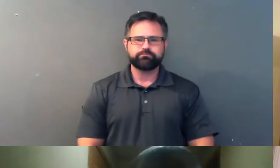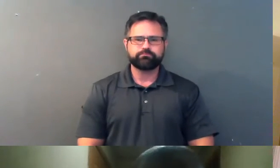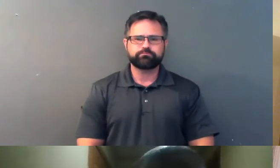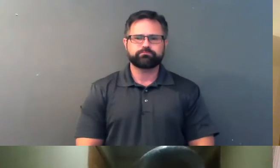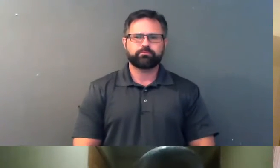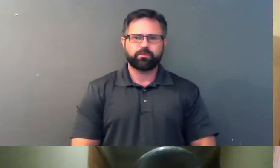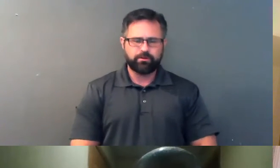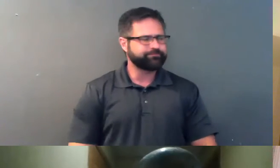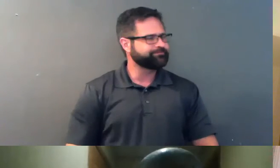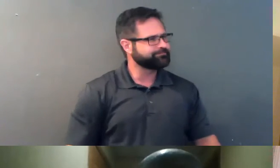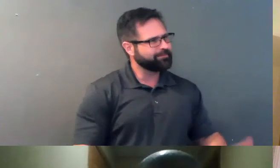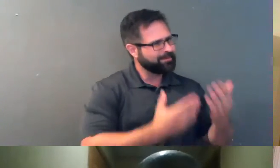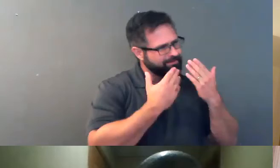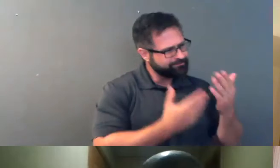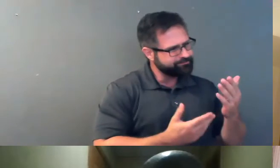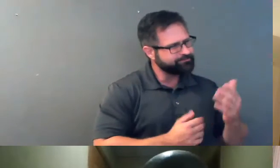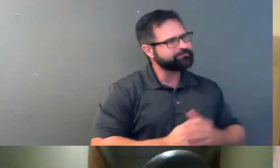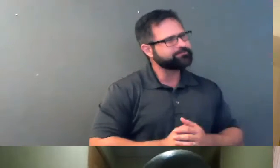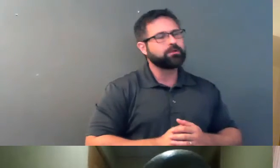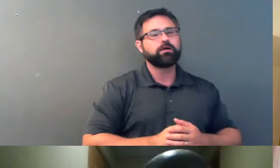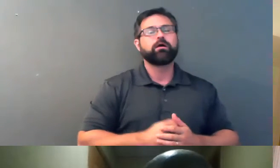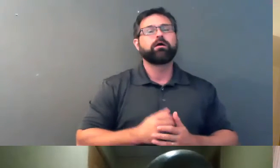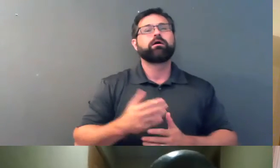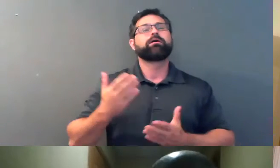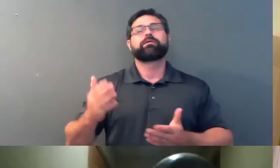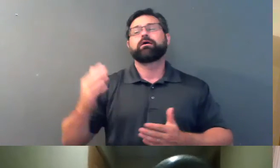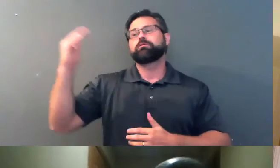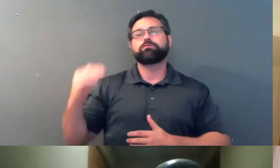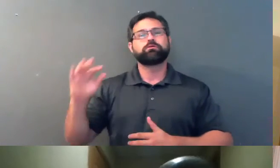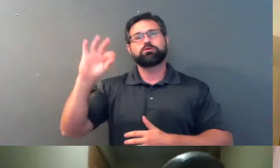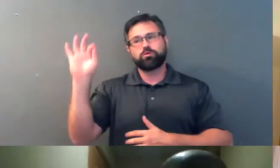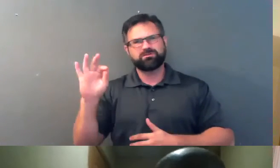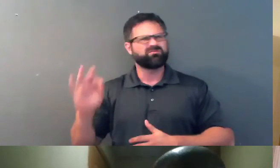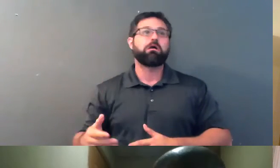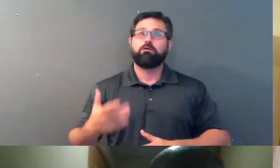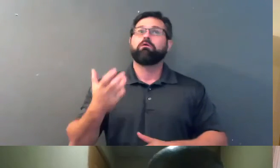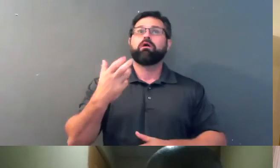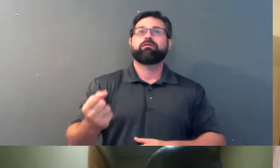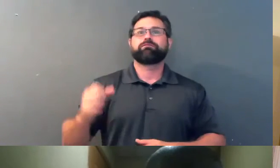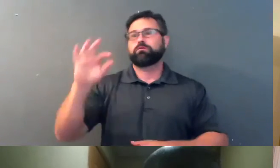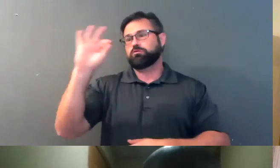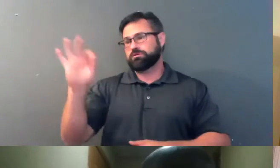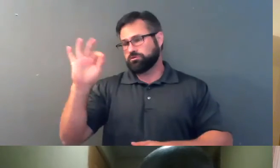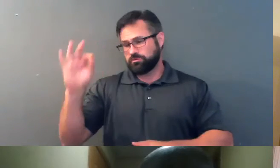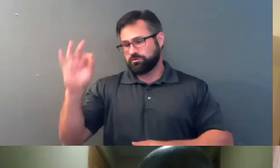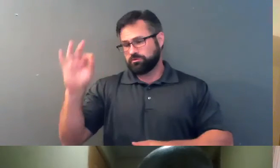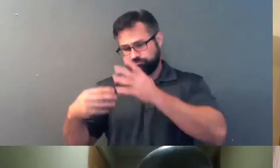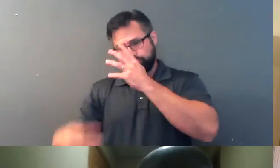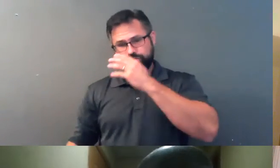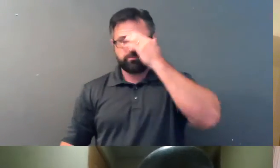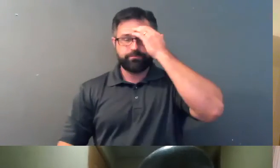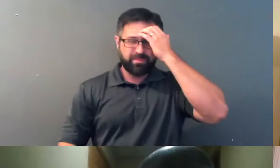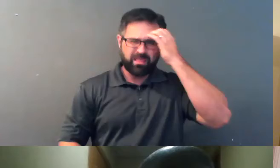Thank you very much. We will go to another set of questions. We have quite a few. May I please hear